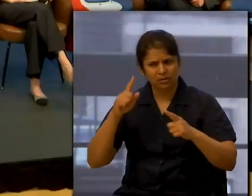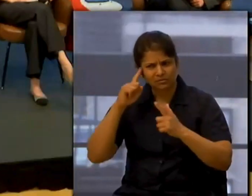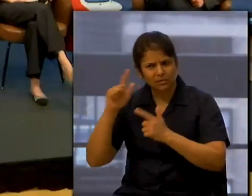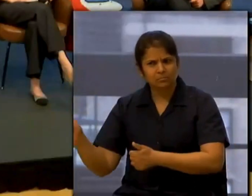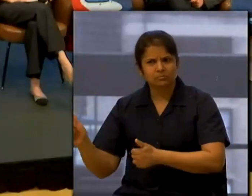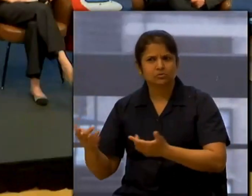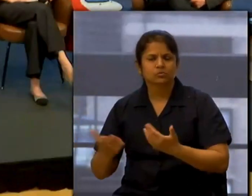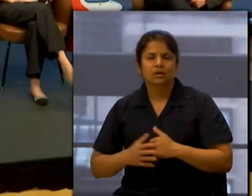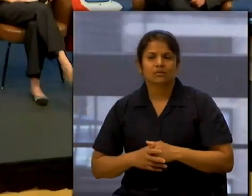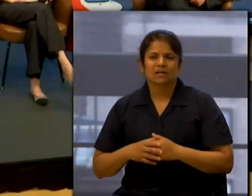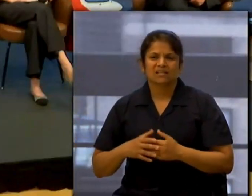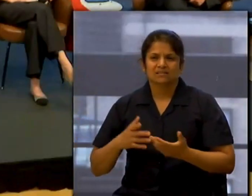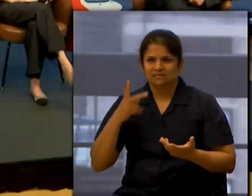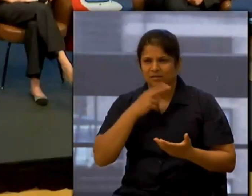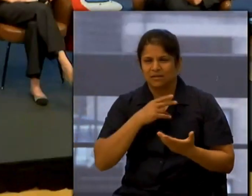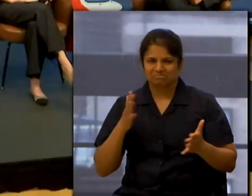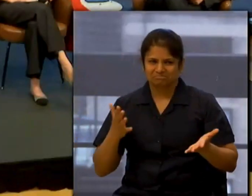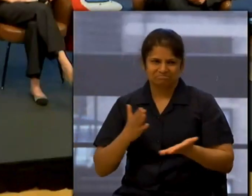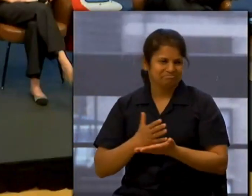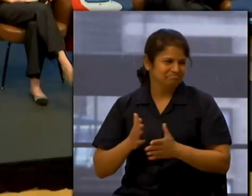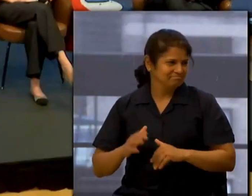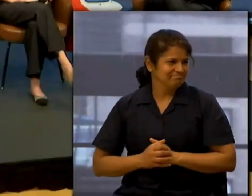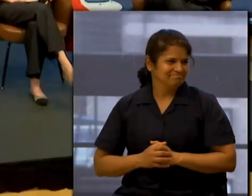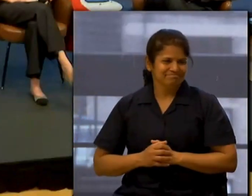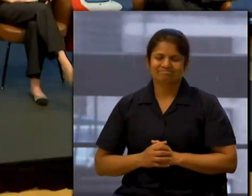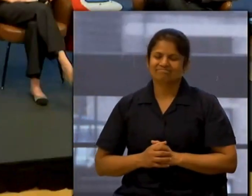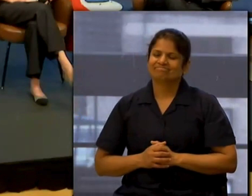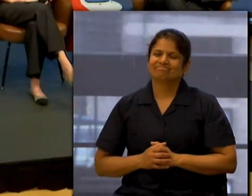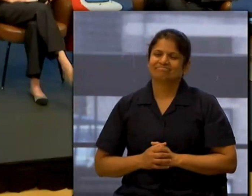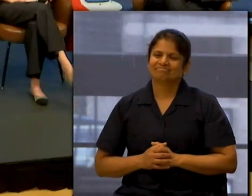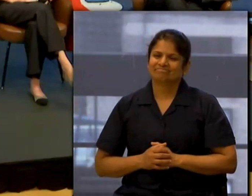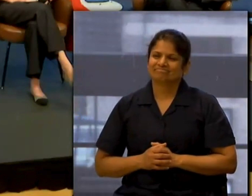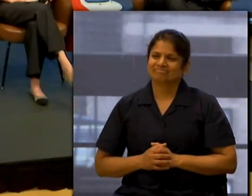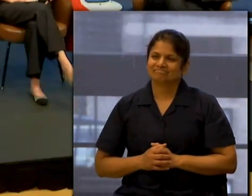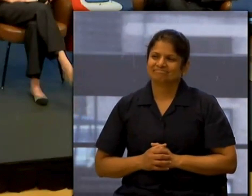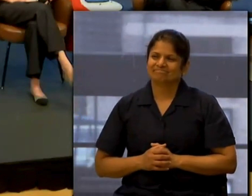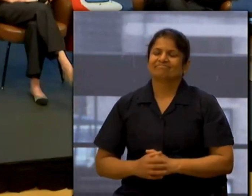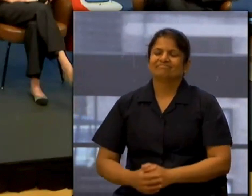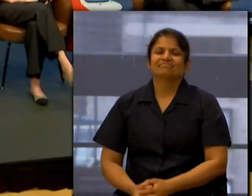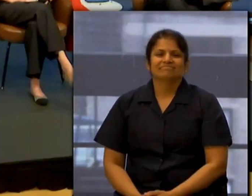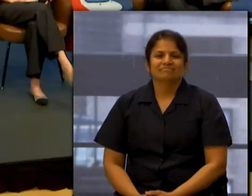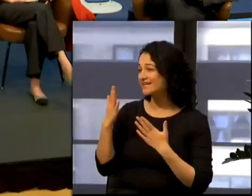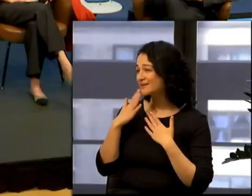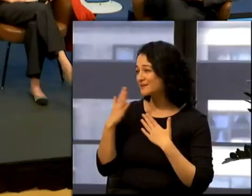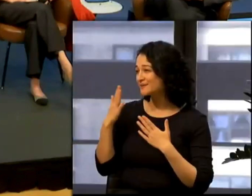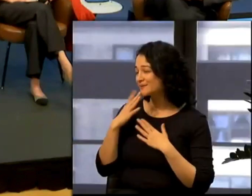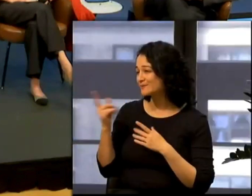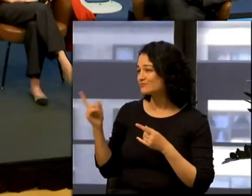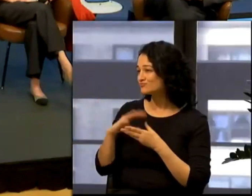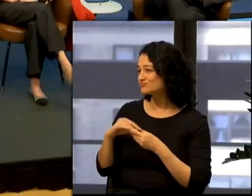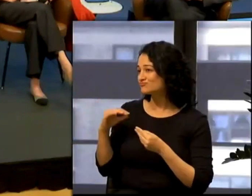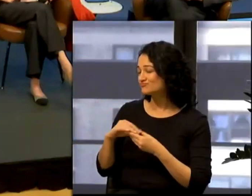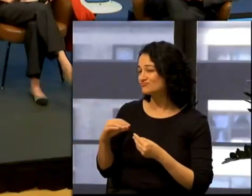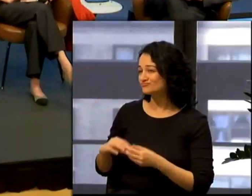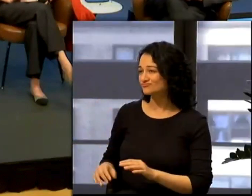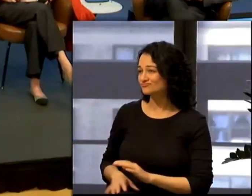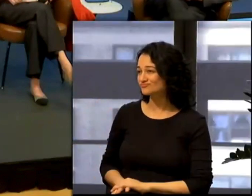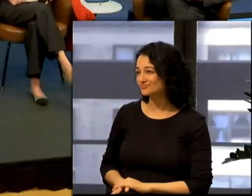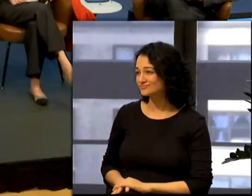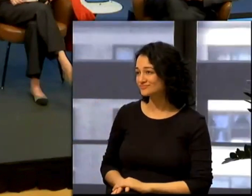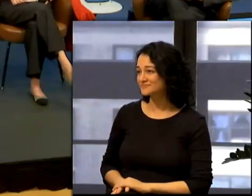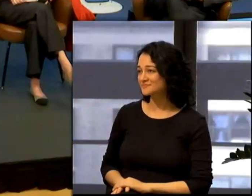All right, thank you, Galila. We're going to switch gears a little bit. Sarah, we're going to question for you